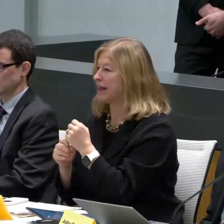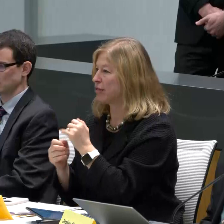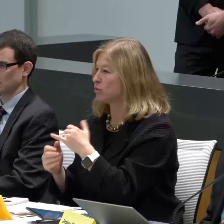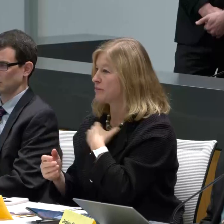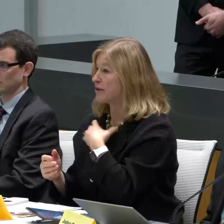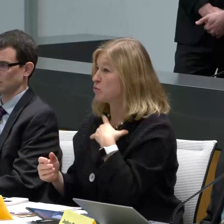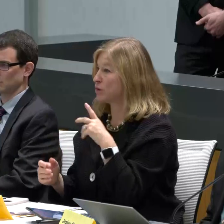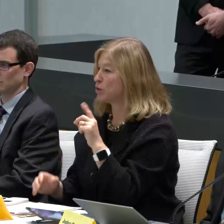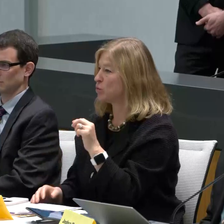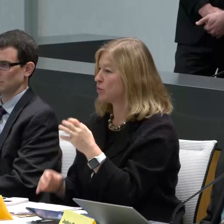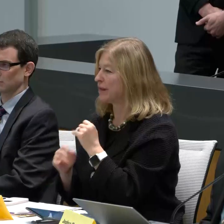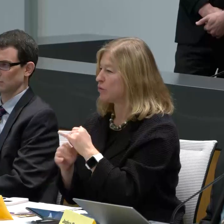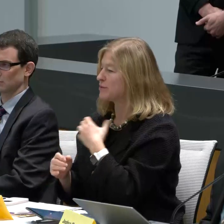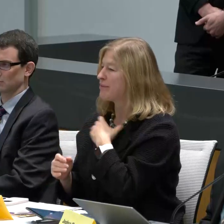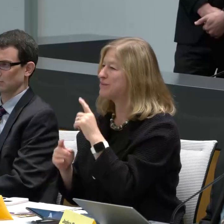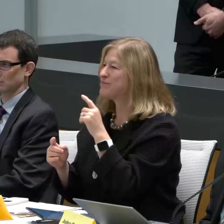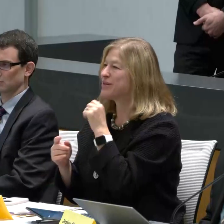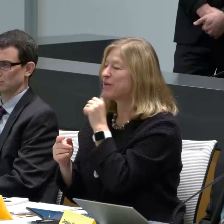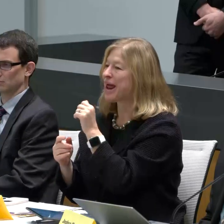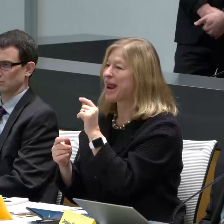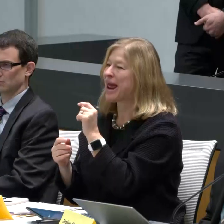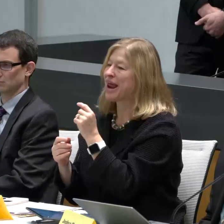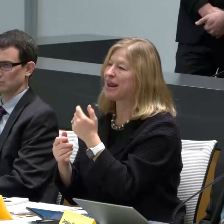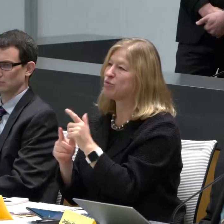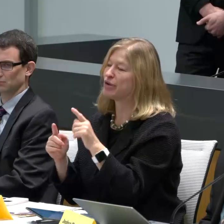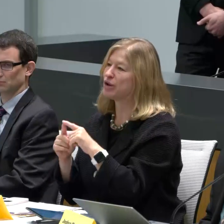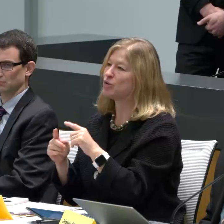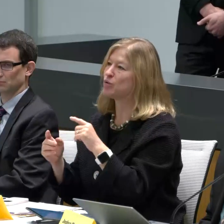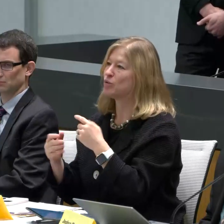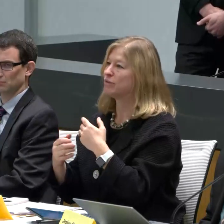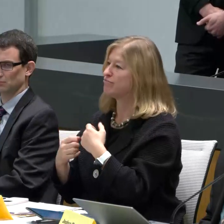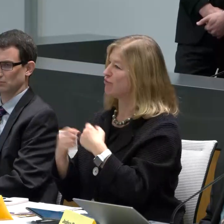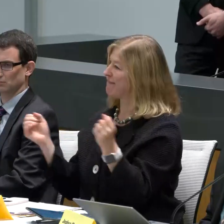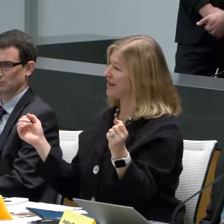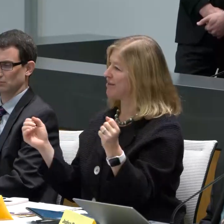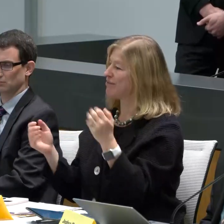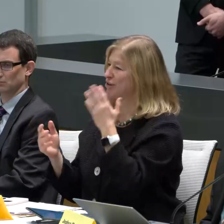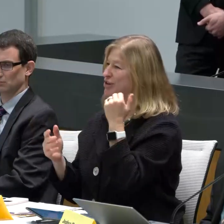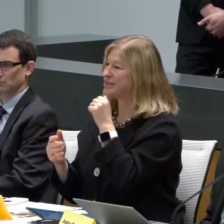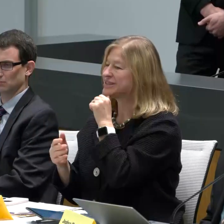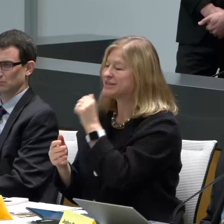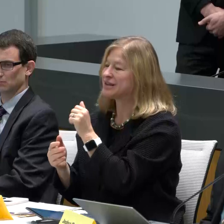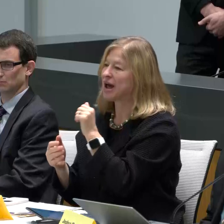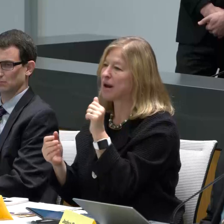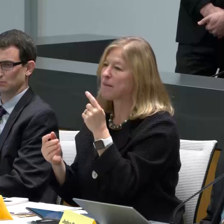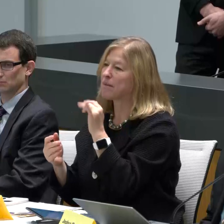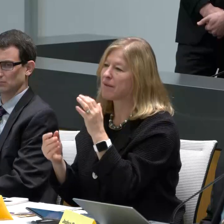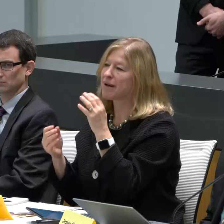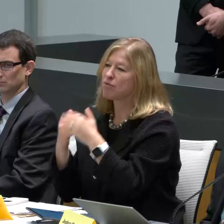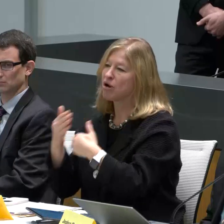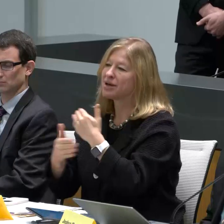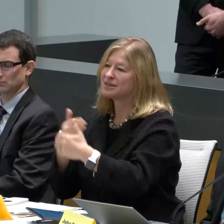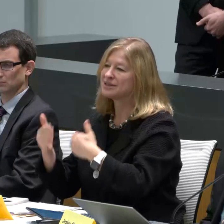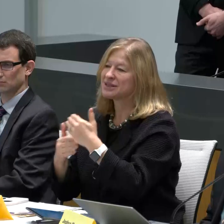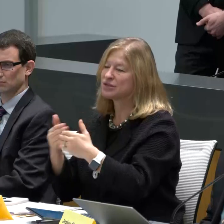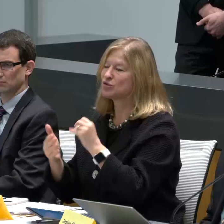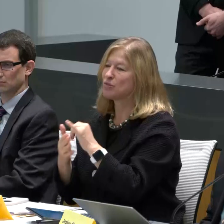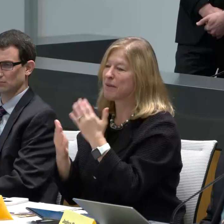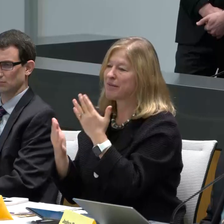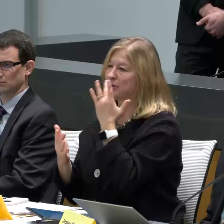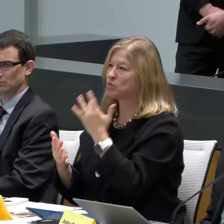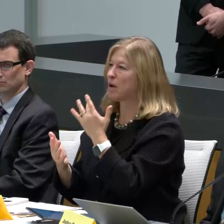others, to ensure that we do not receive those complaints again. But we are really trying to,